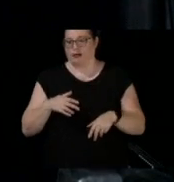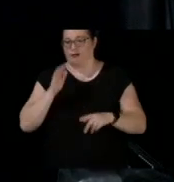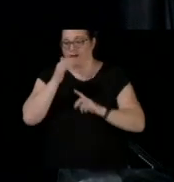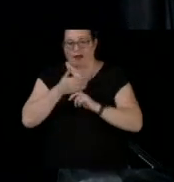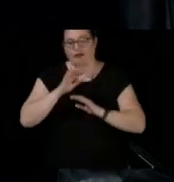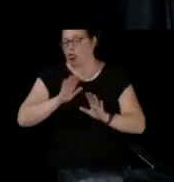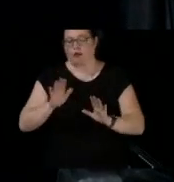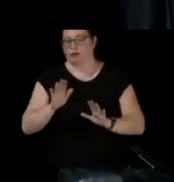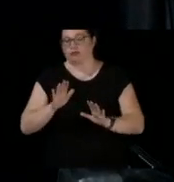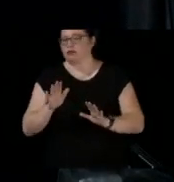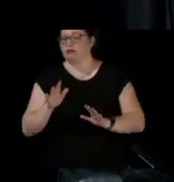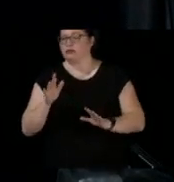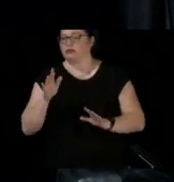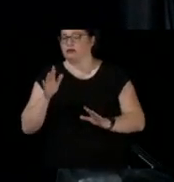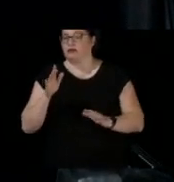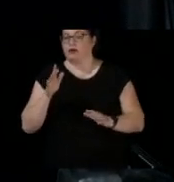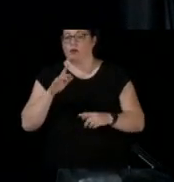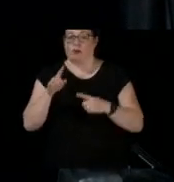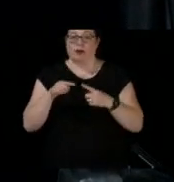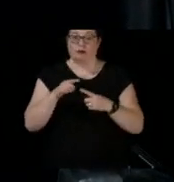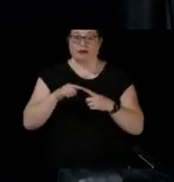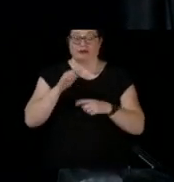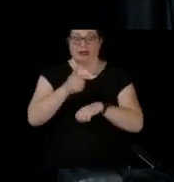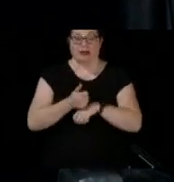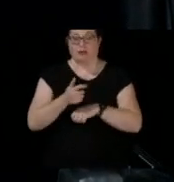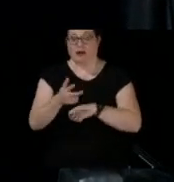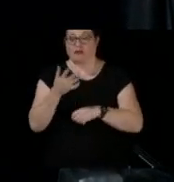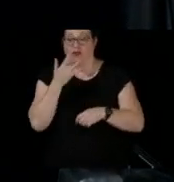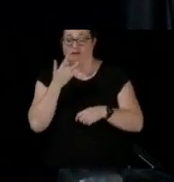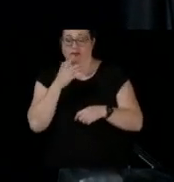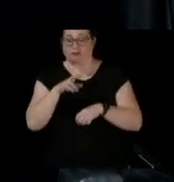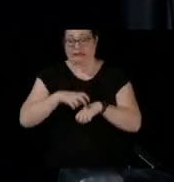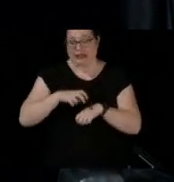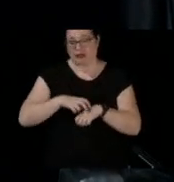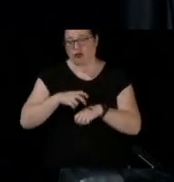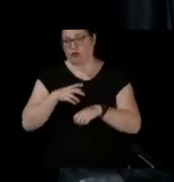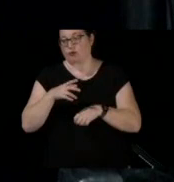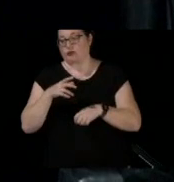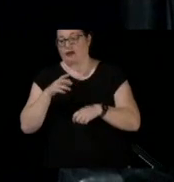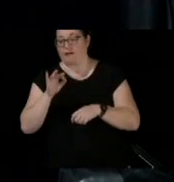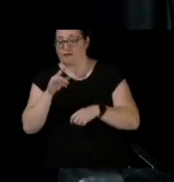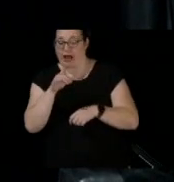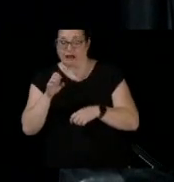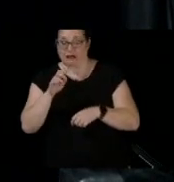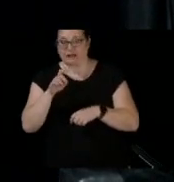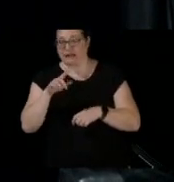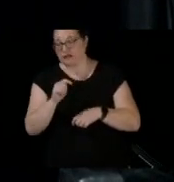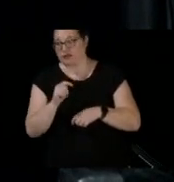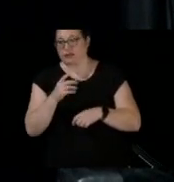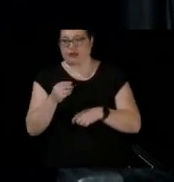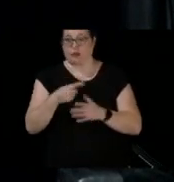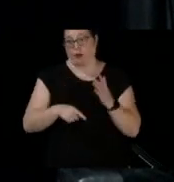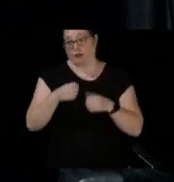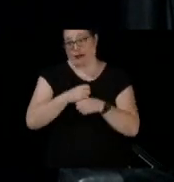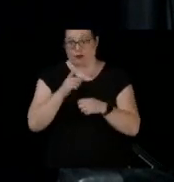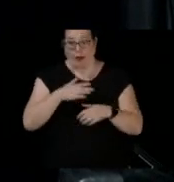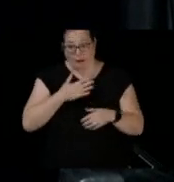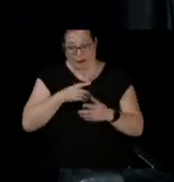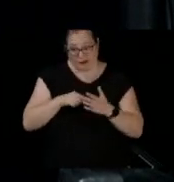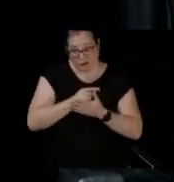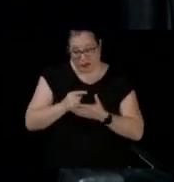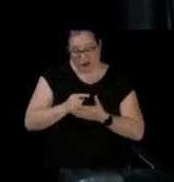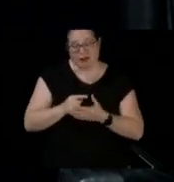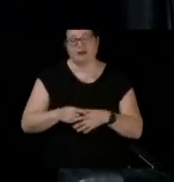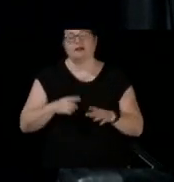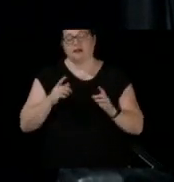Once we'd established our preferred form of potatoes, our favorite file extensions, and of course, what was making us happy that week, you brought the